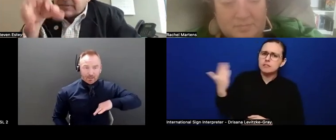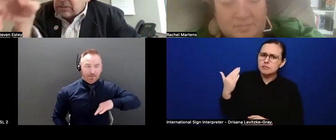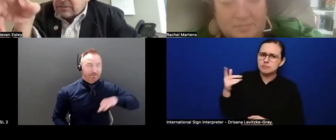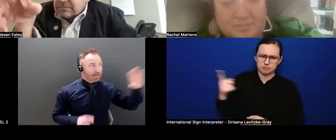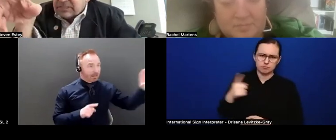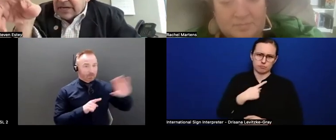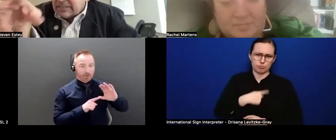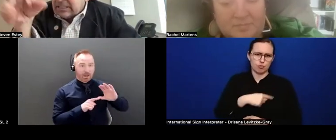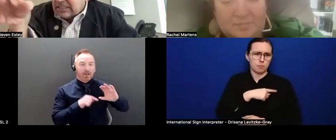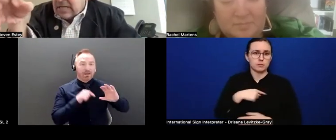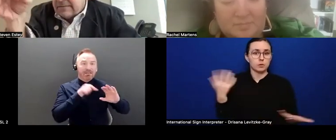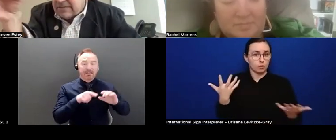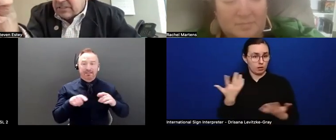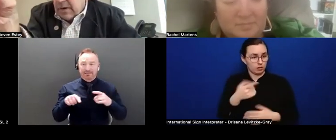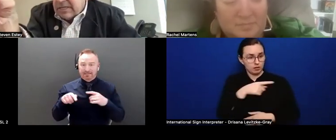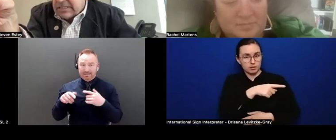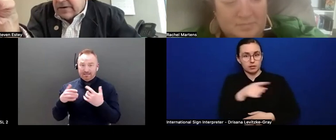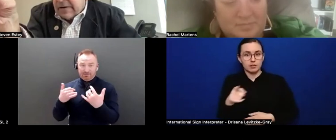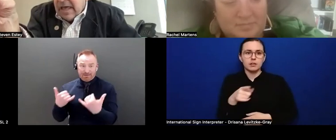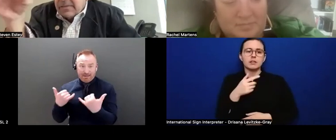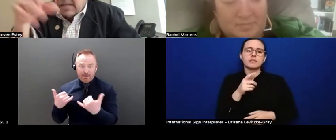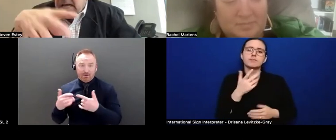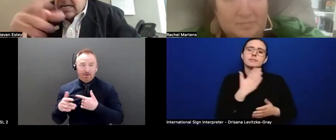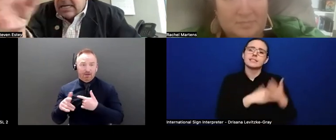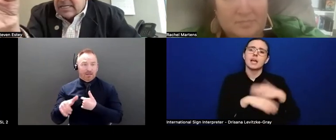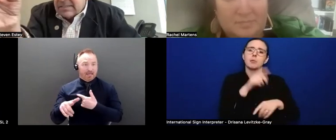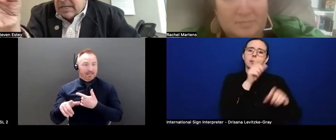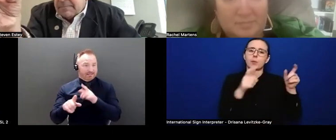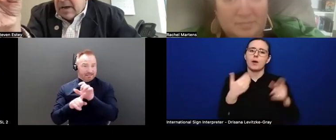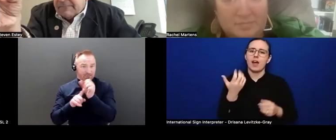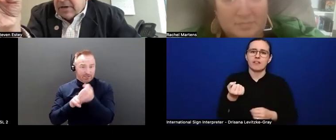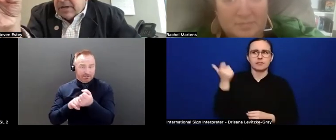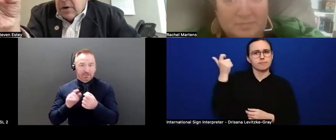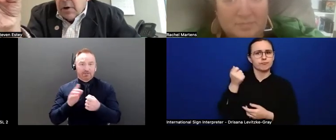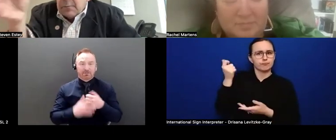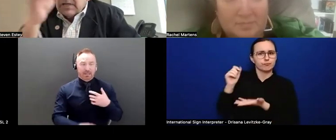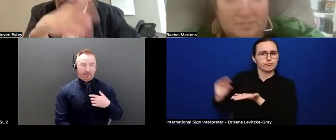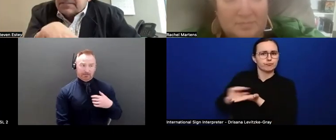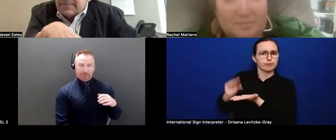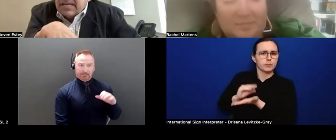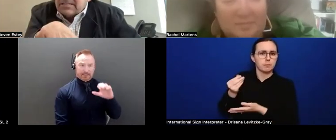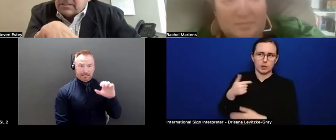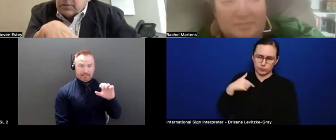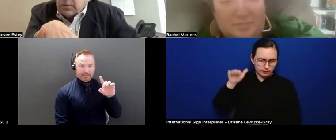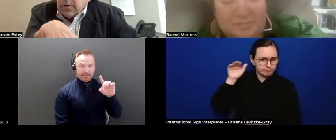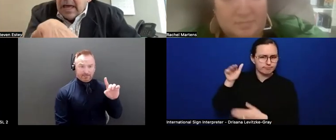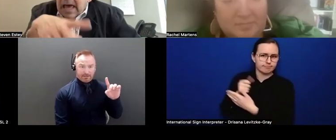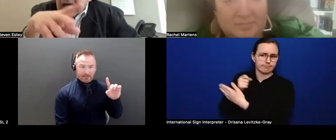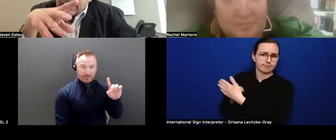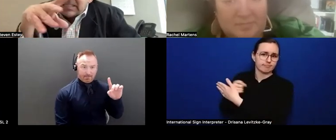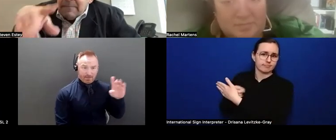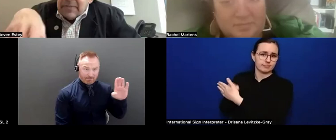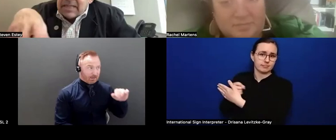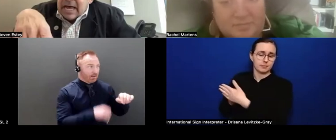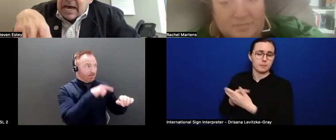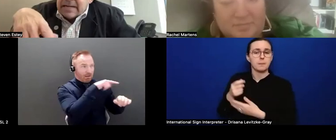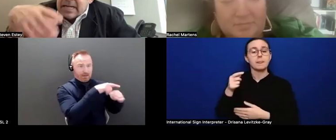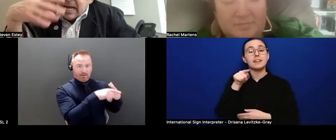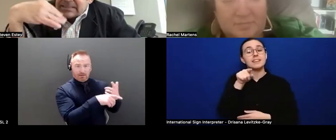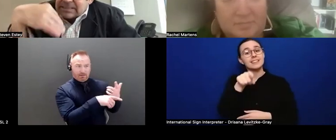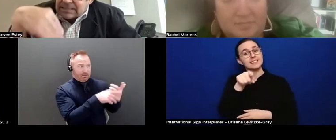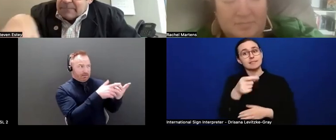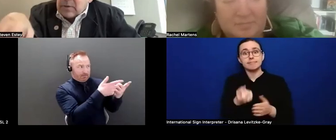of circumstance, this kind of situation that the Canadian Disability Benefit really speaks to. And it's something